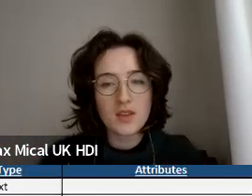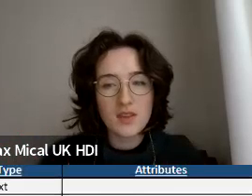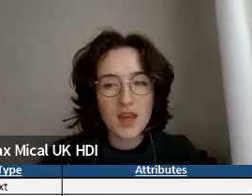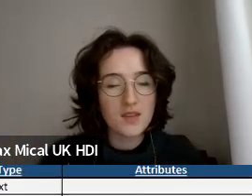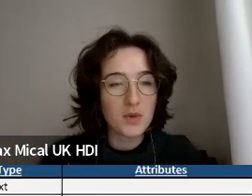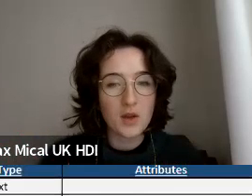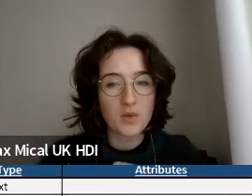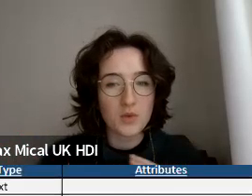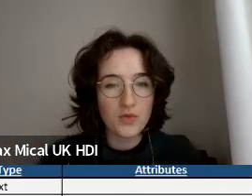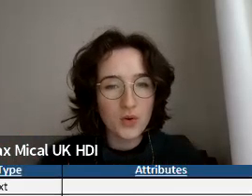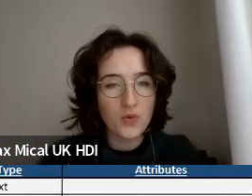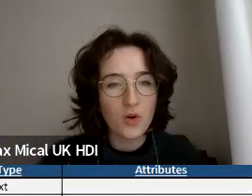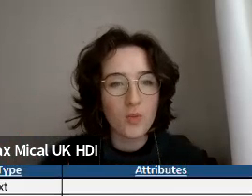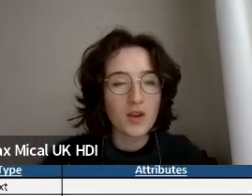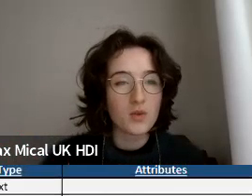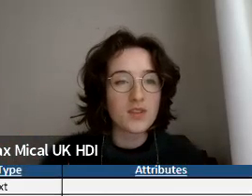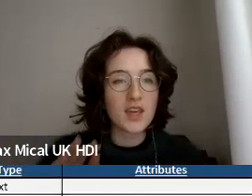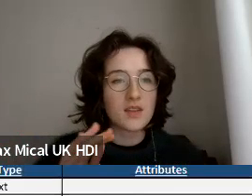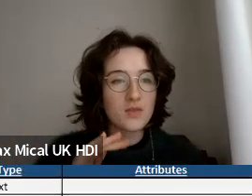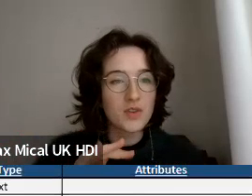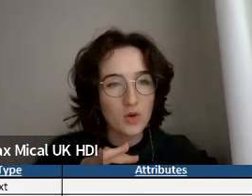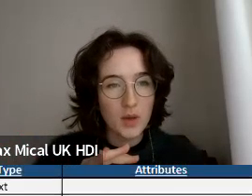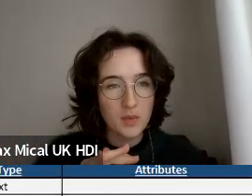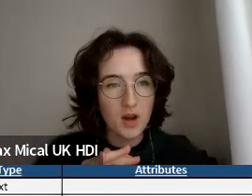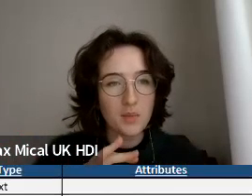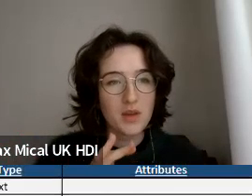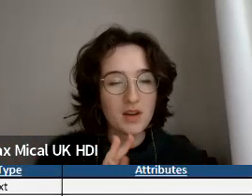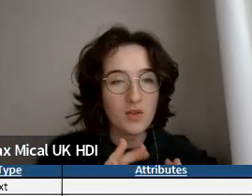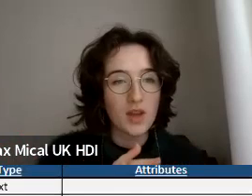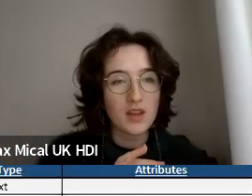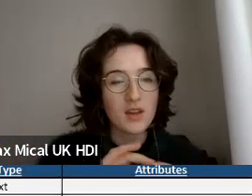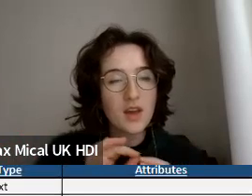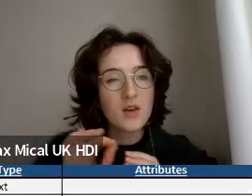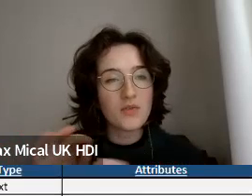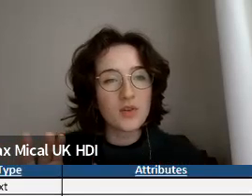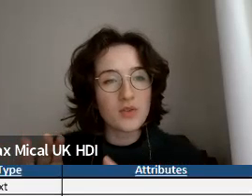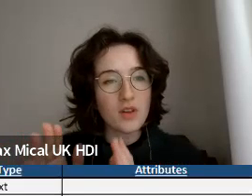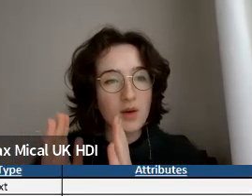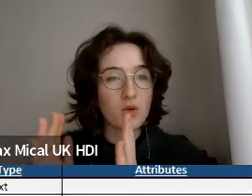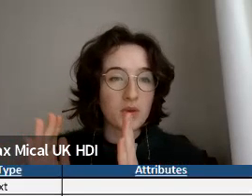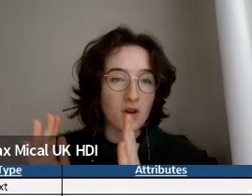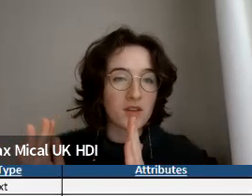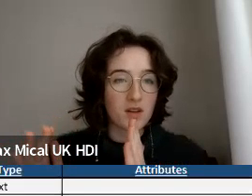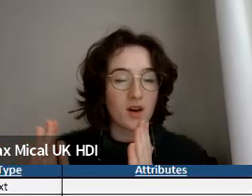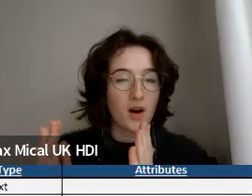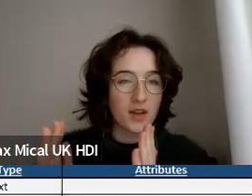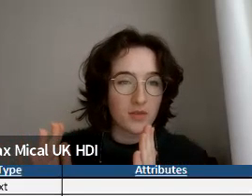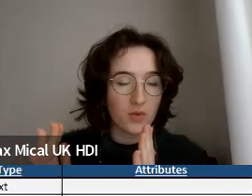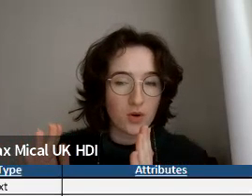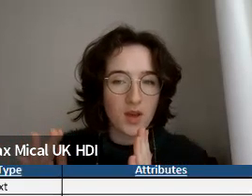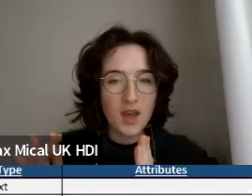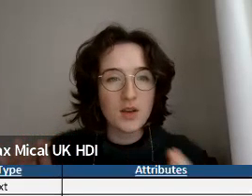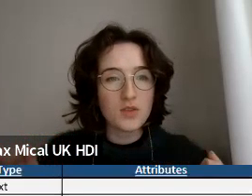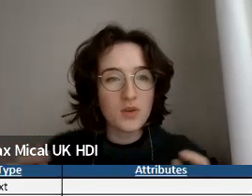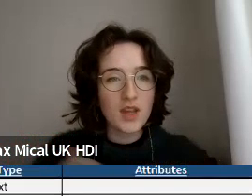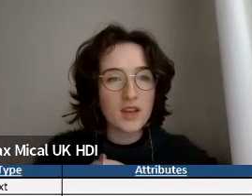So in this case, it began with the referral form, and it was taking their physical paper copy and creating fields that would be on the online